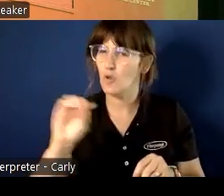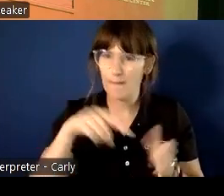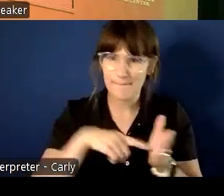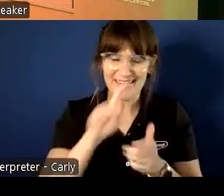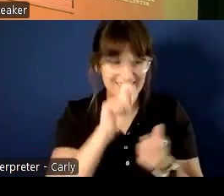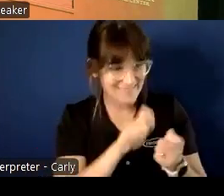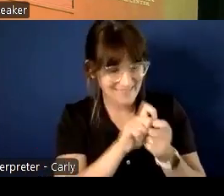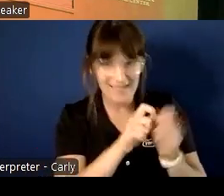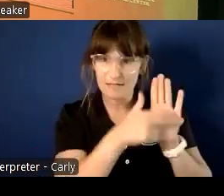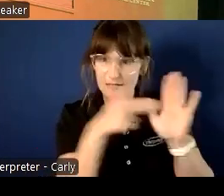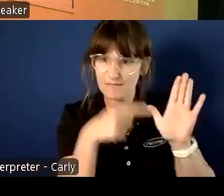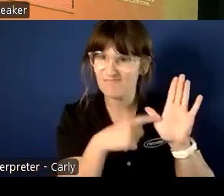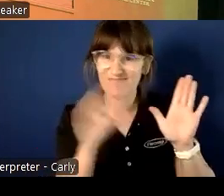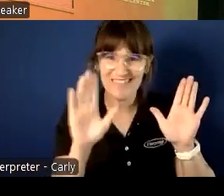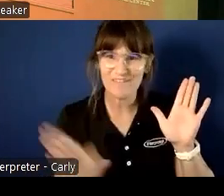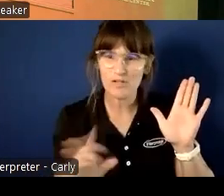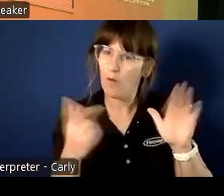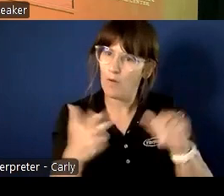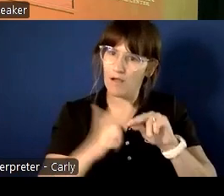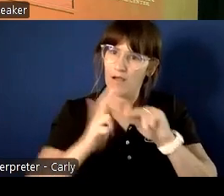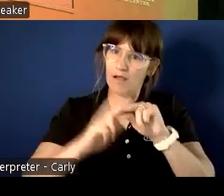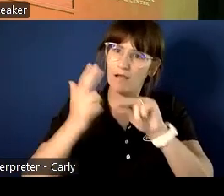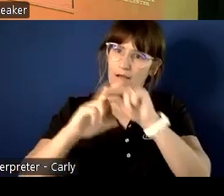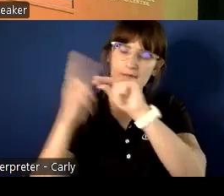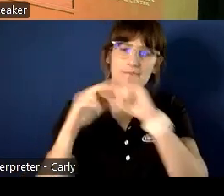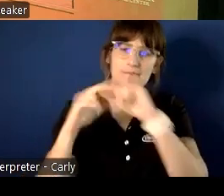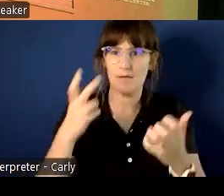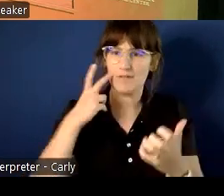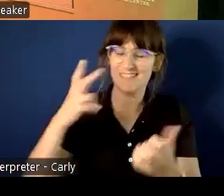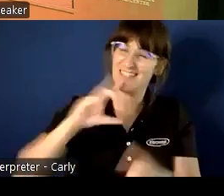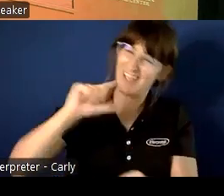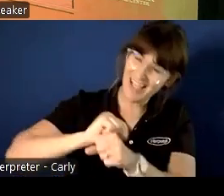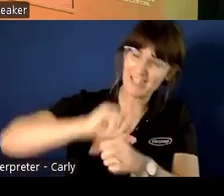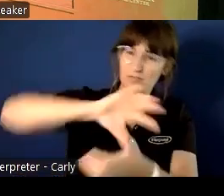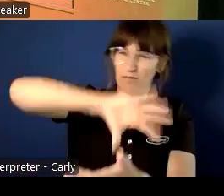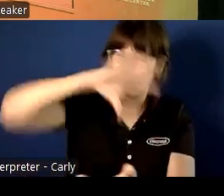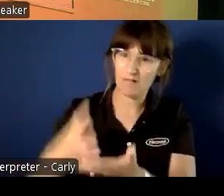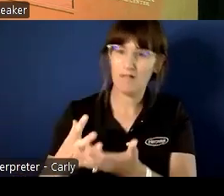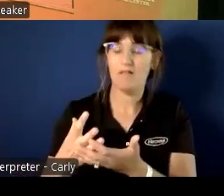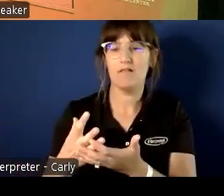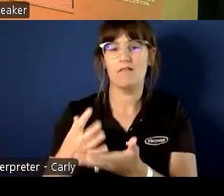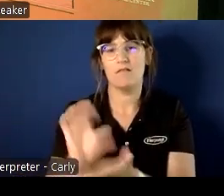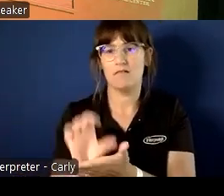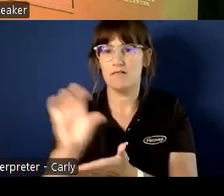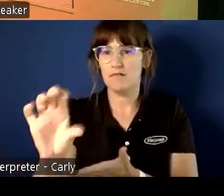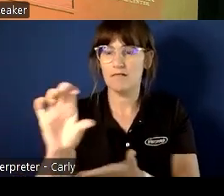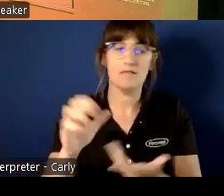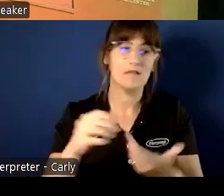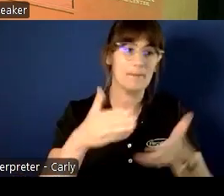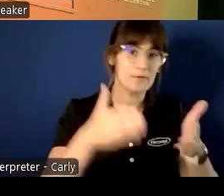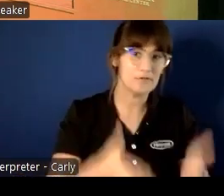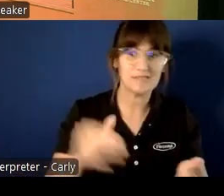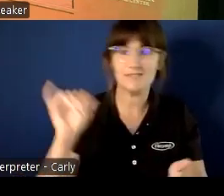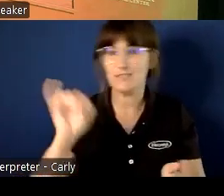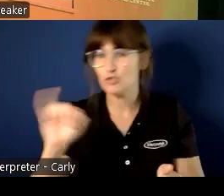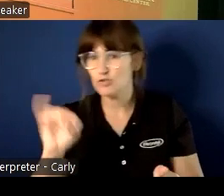So I want to look at the actual amount of money that gets exchanged between the payer and the insurer. So I